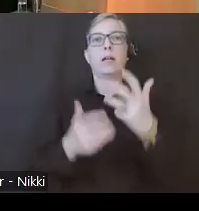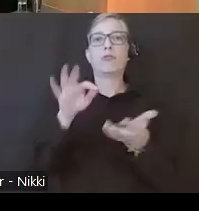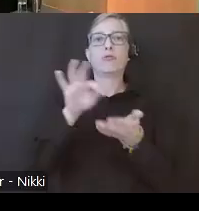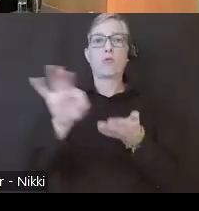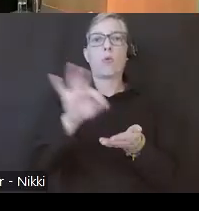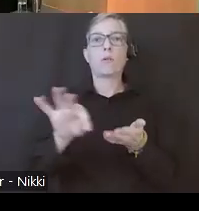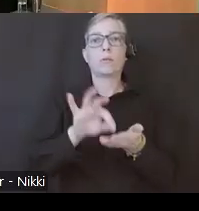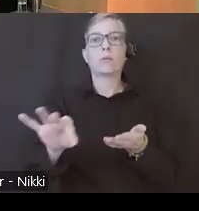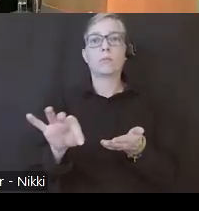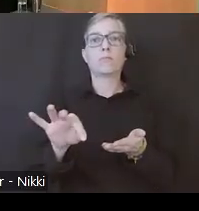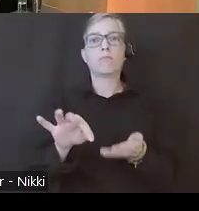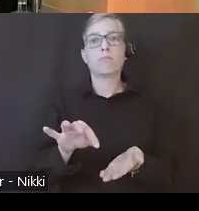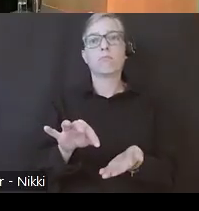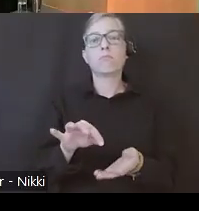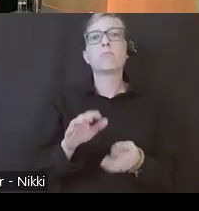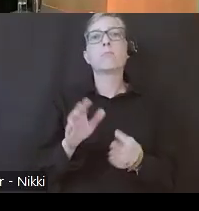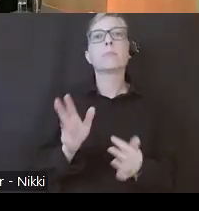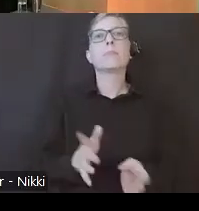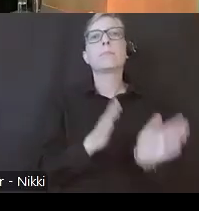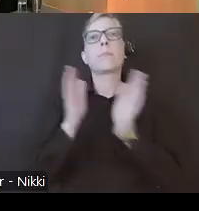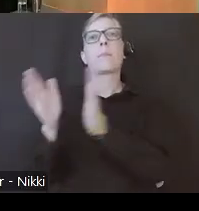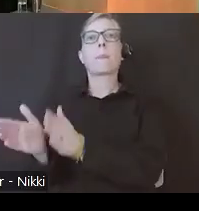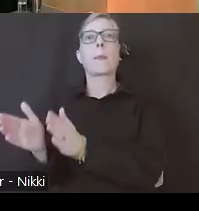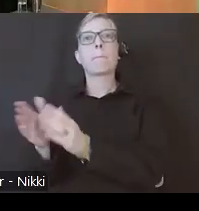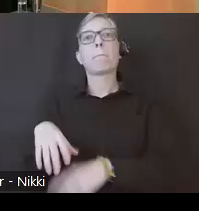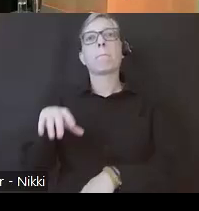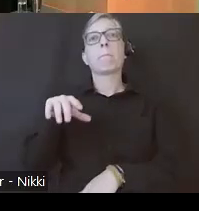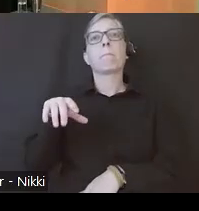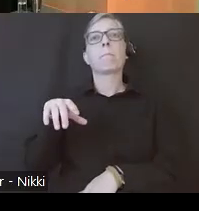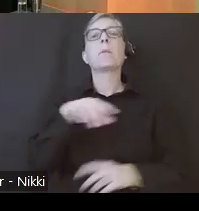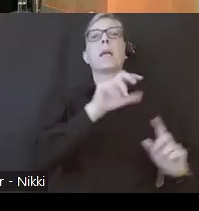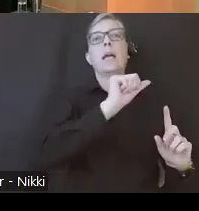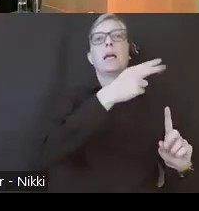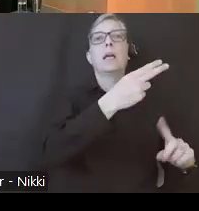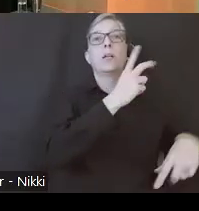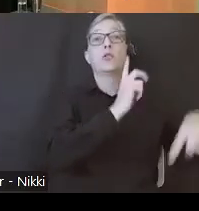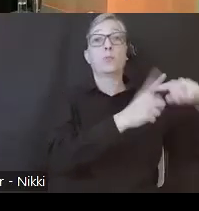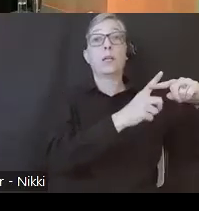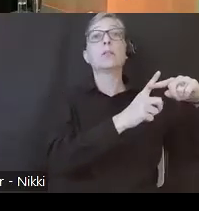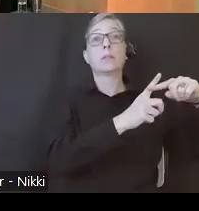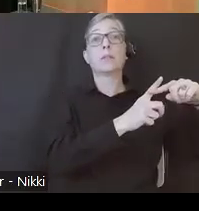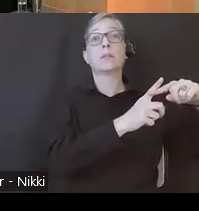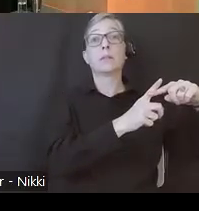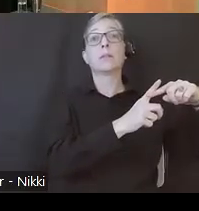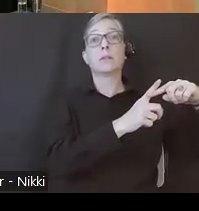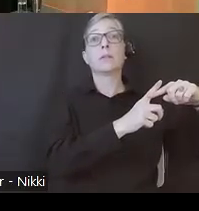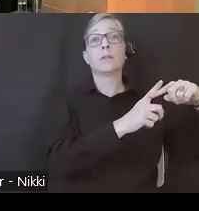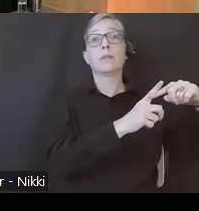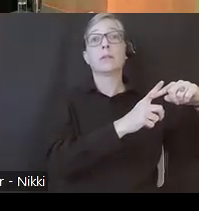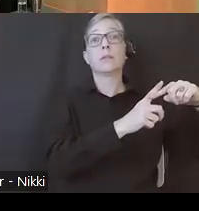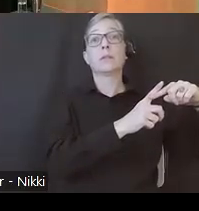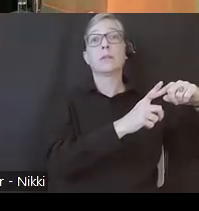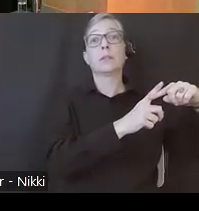effects, the perceptual pop-out. The AH plus group really drove that difference. There